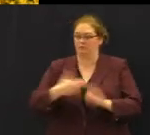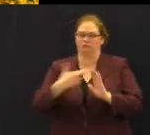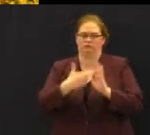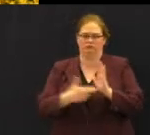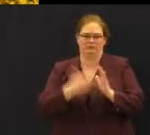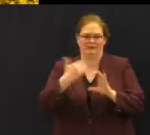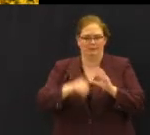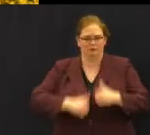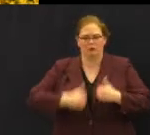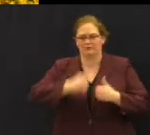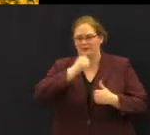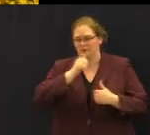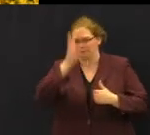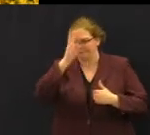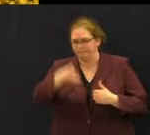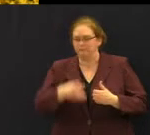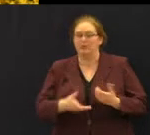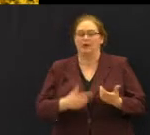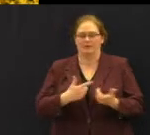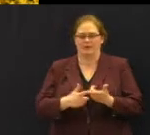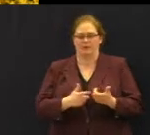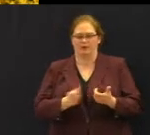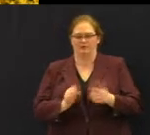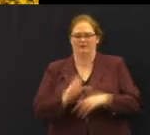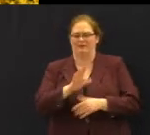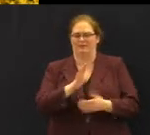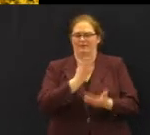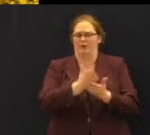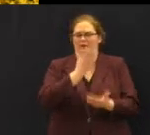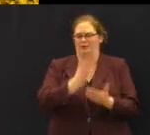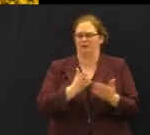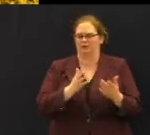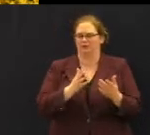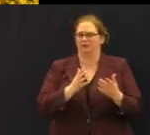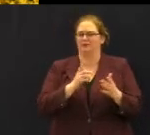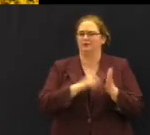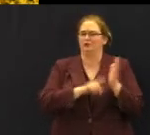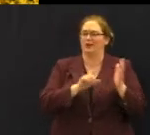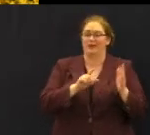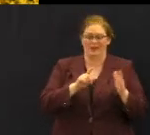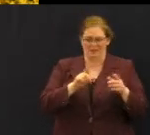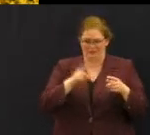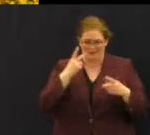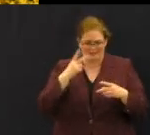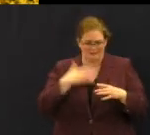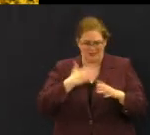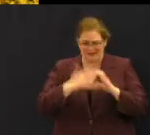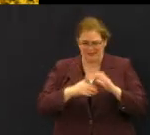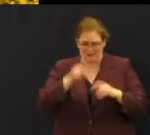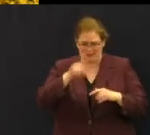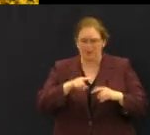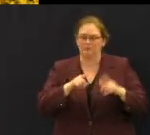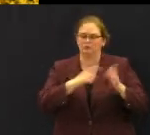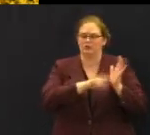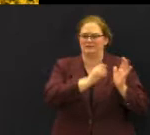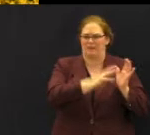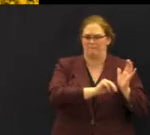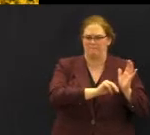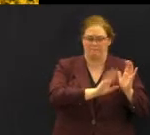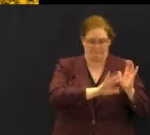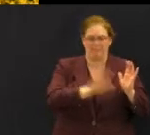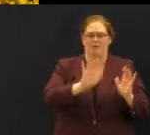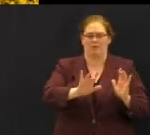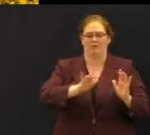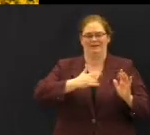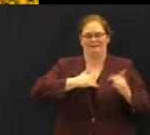and a password, and you'll get a verification email from Neighborly. So check spam if you're using that. And there is the opportunity that little icon